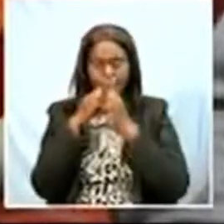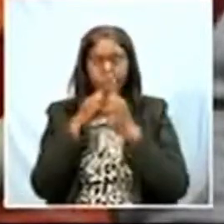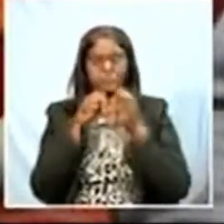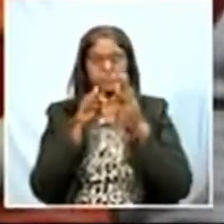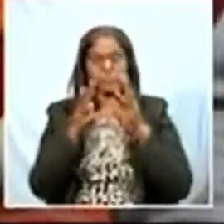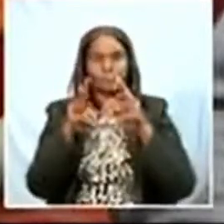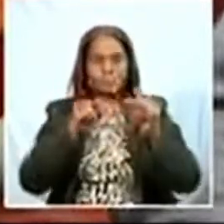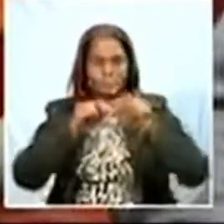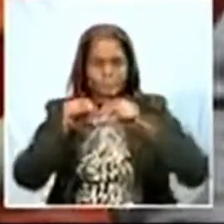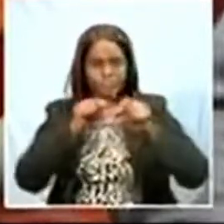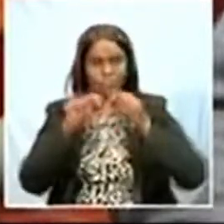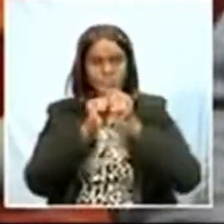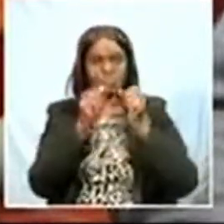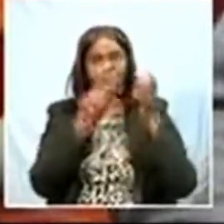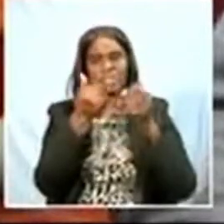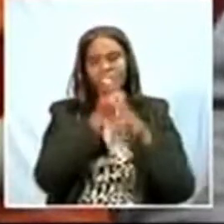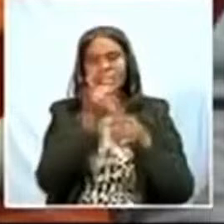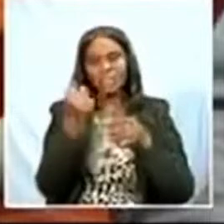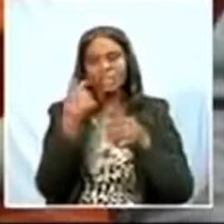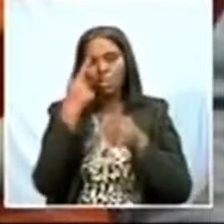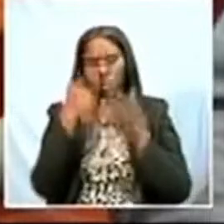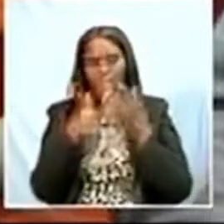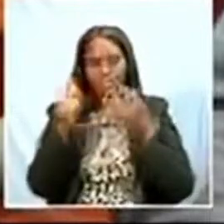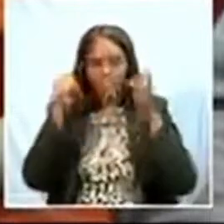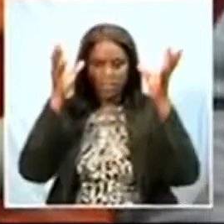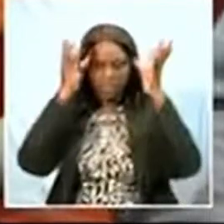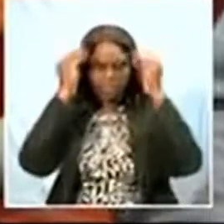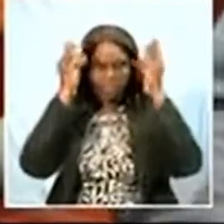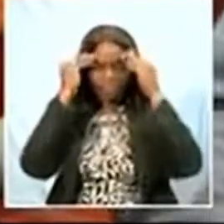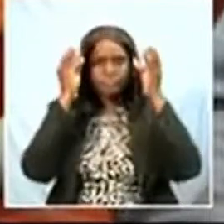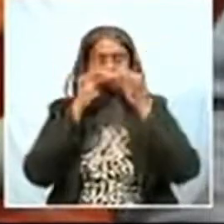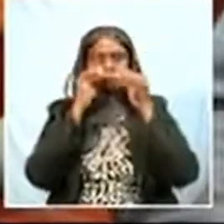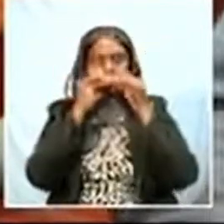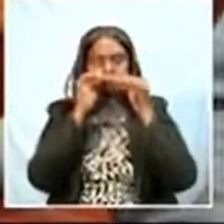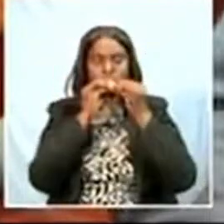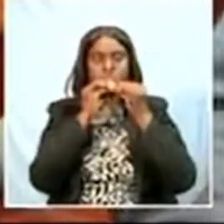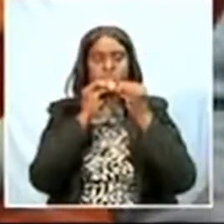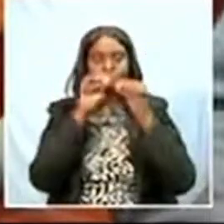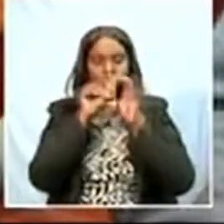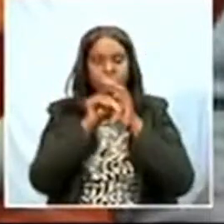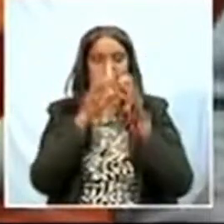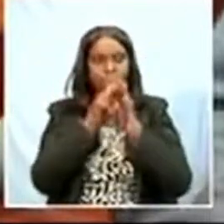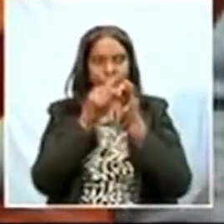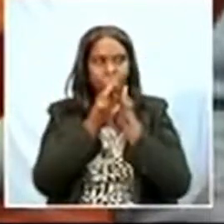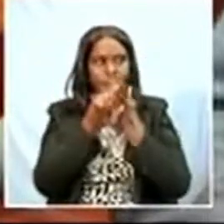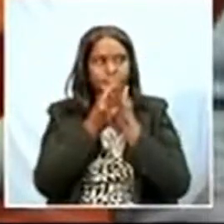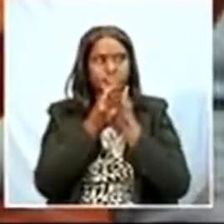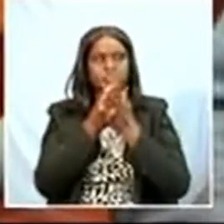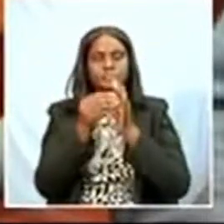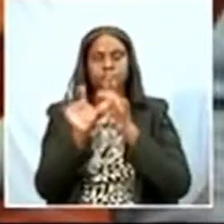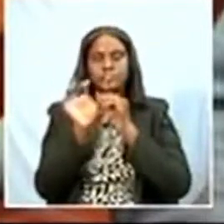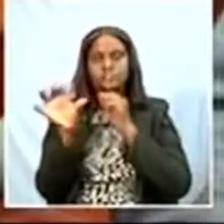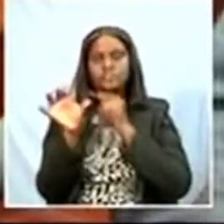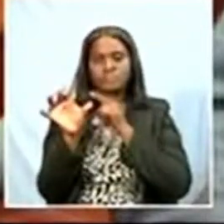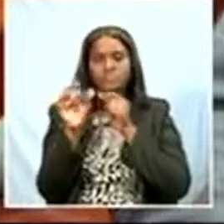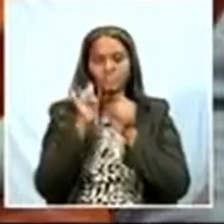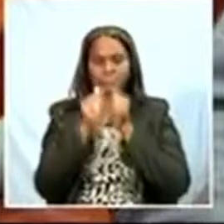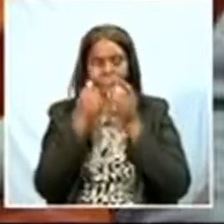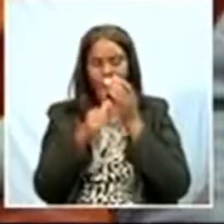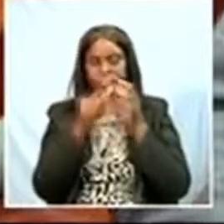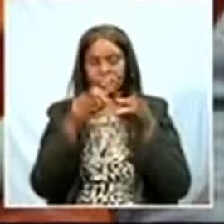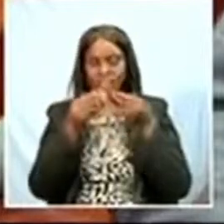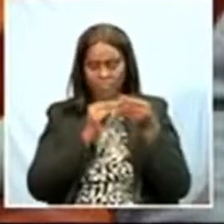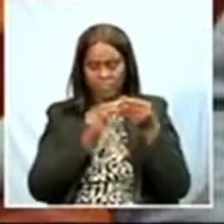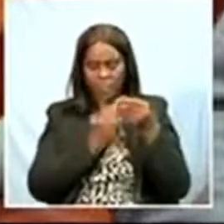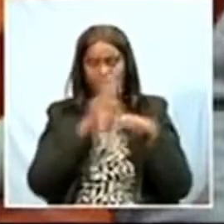run, and many others who are experts in the financial area, financial sector, which should really give